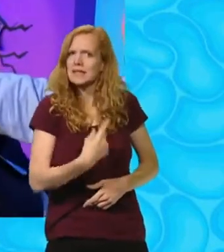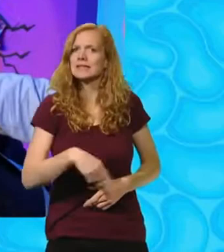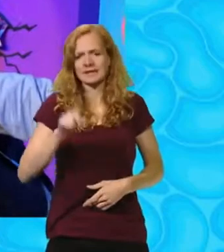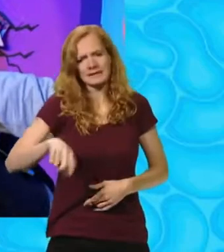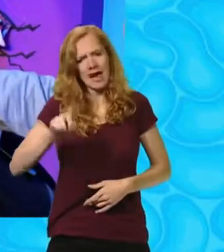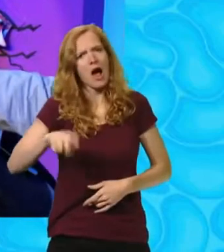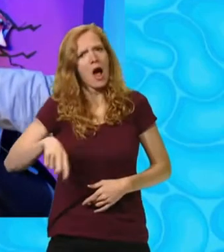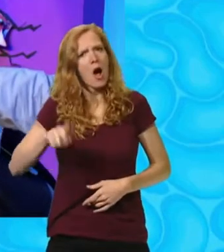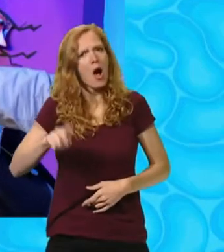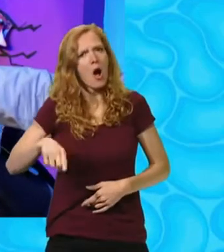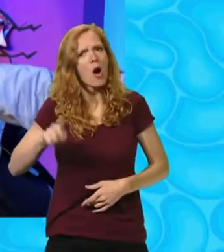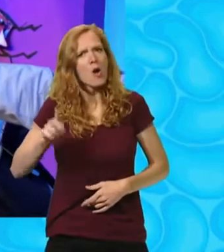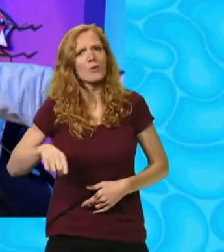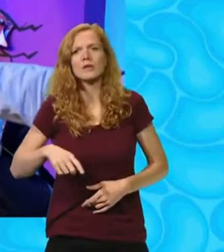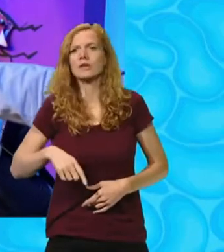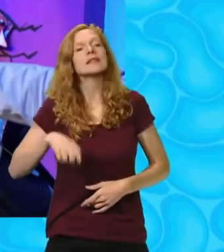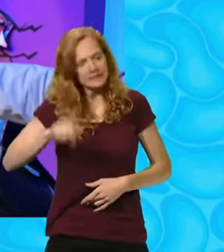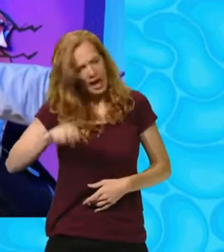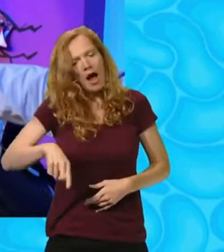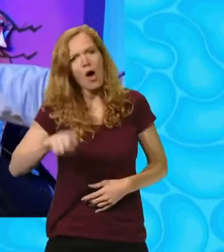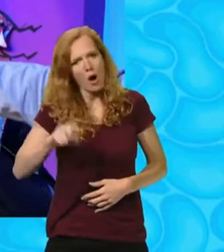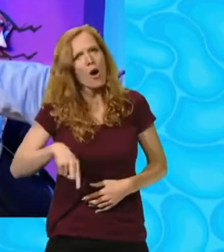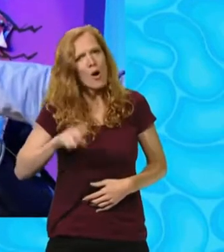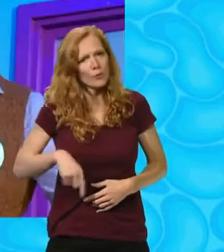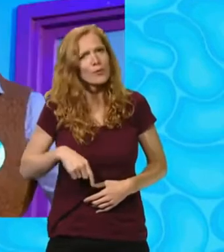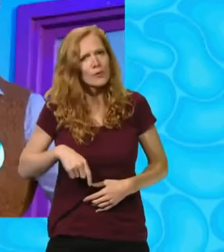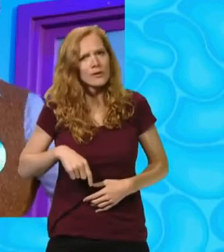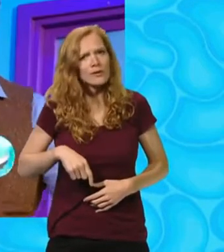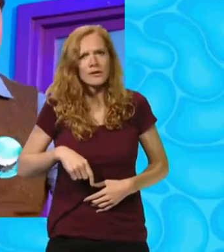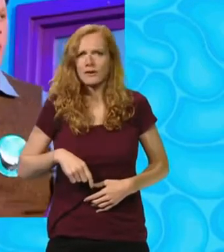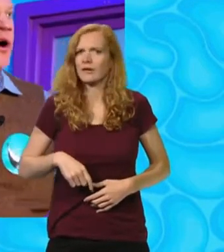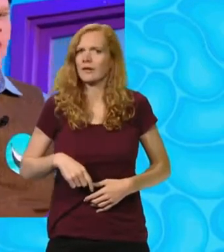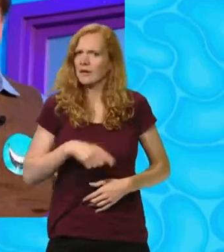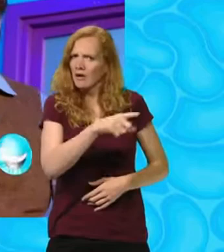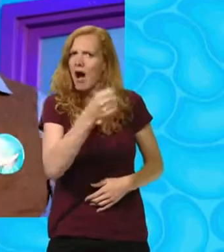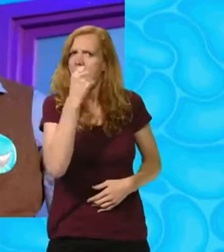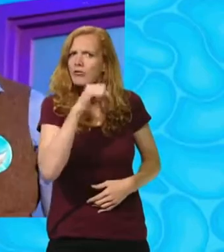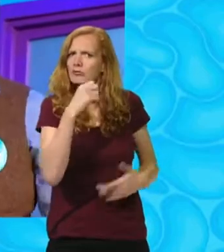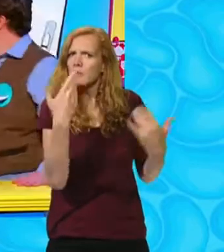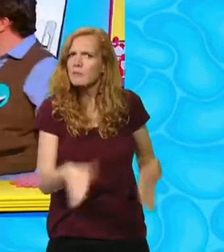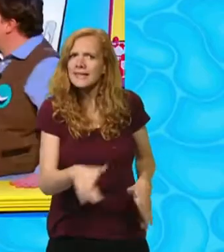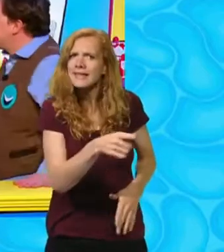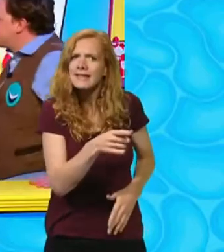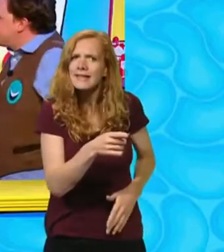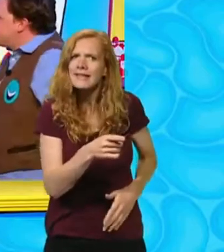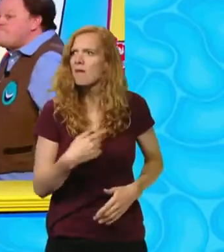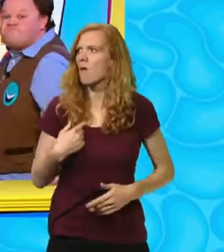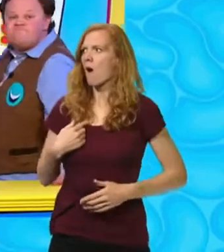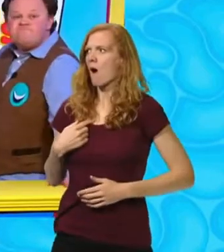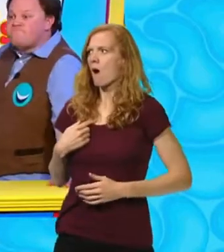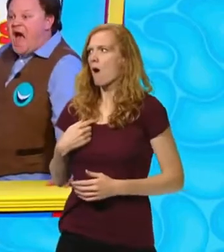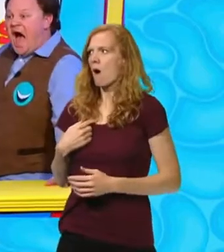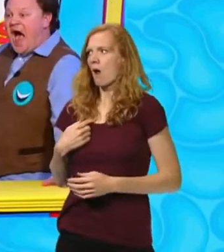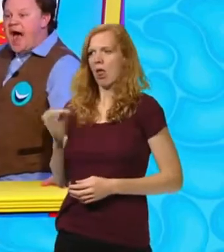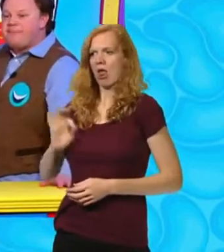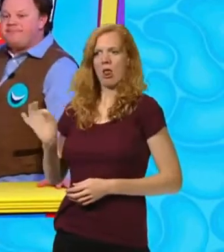Right, open. Open more. All of them. Drop them. Yes. You've already had an